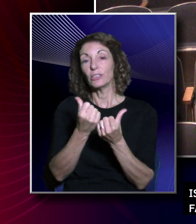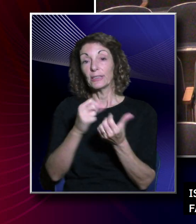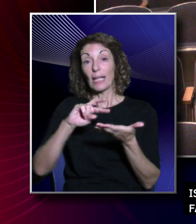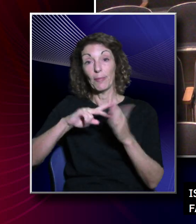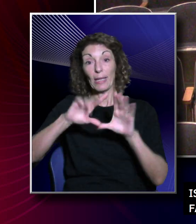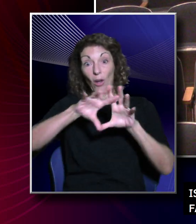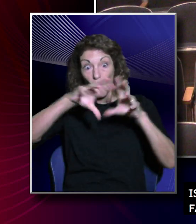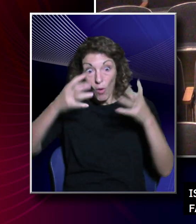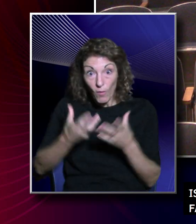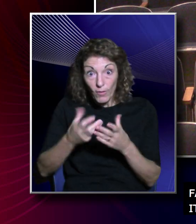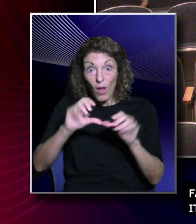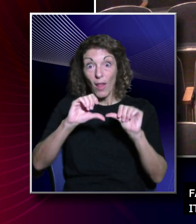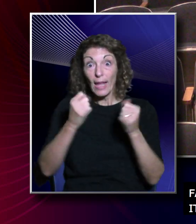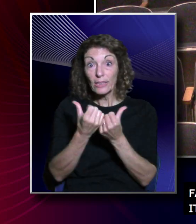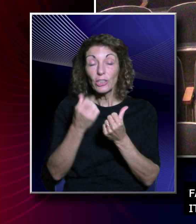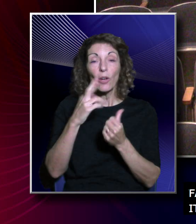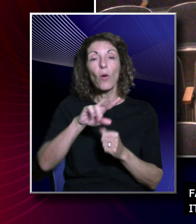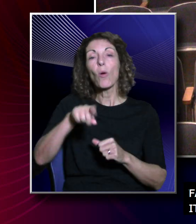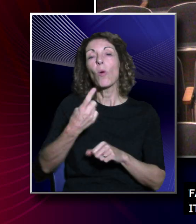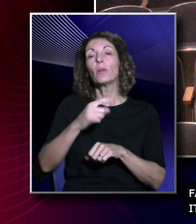the Tucson campus?